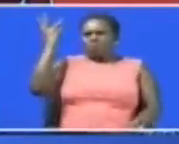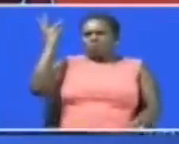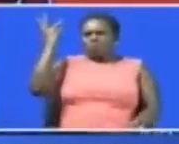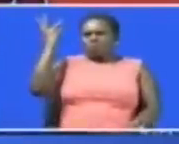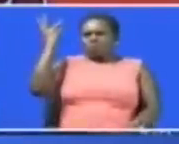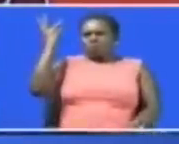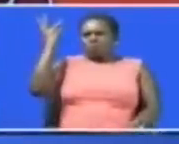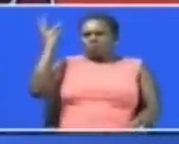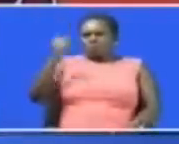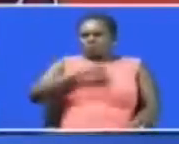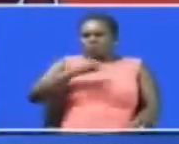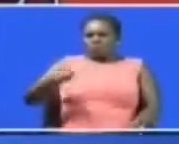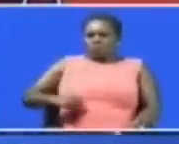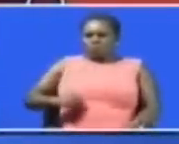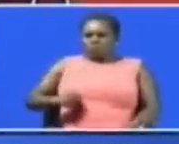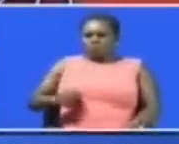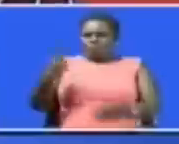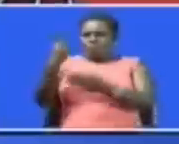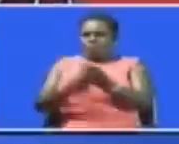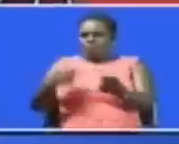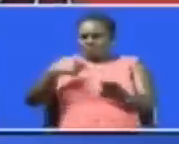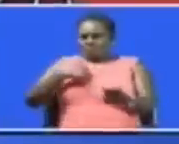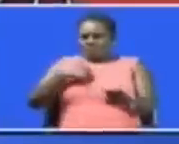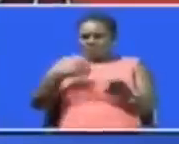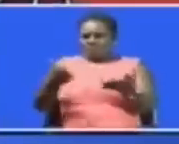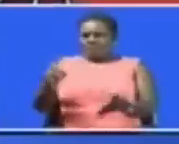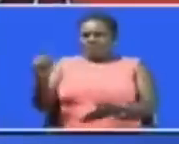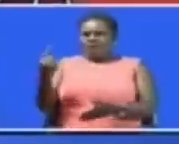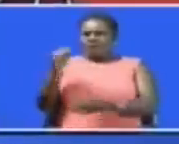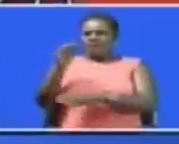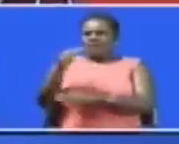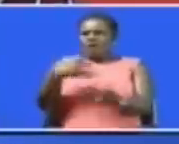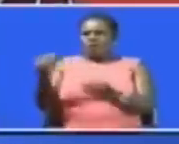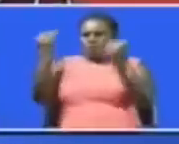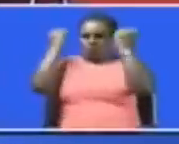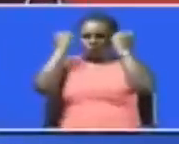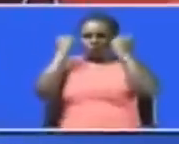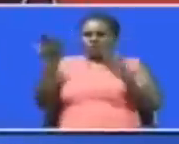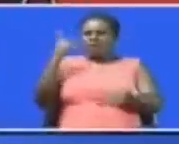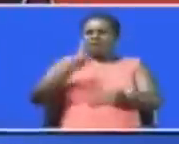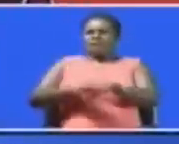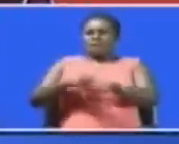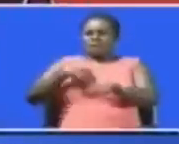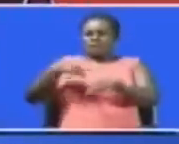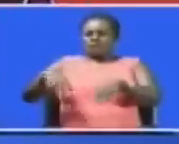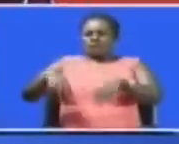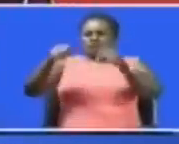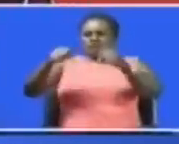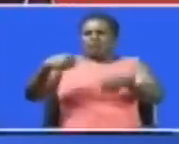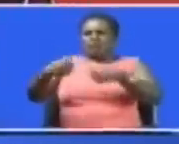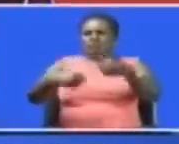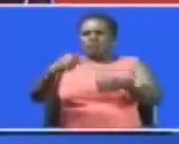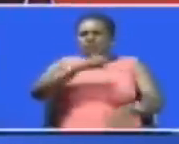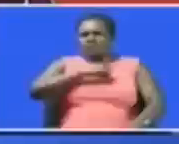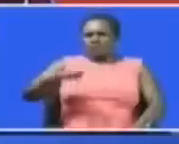of bipartisanship in the Senate, it cuts across. I was among the people who first called to go to court in the last term. Mm-hmm. I chaired many